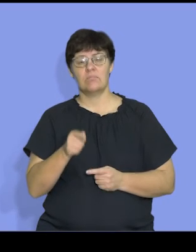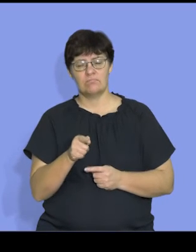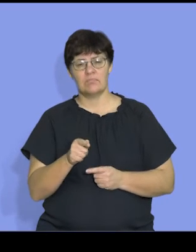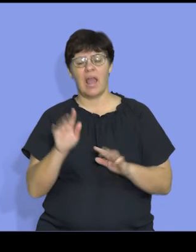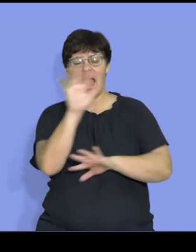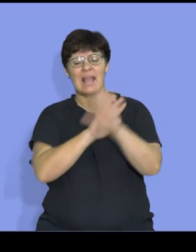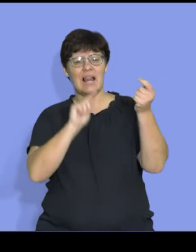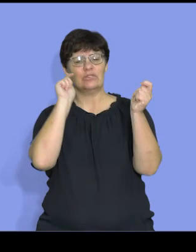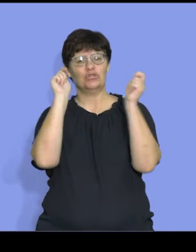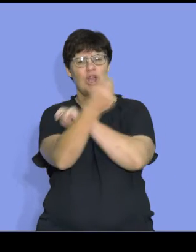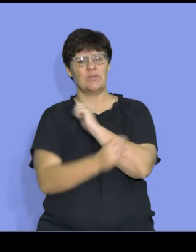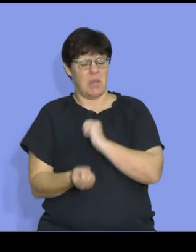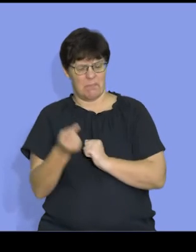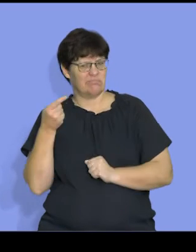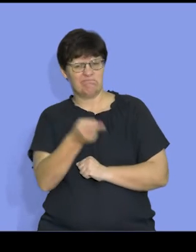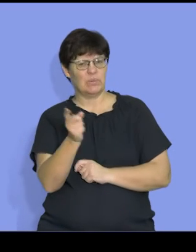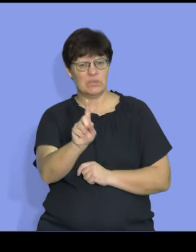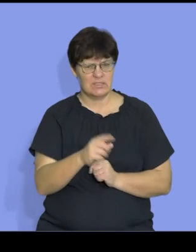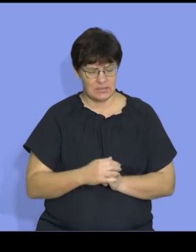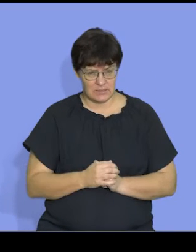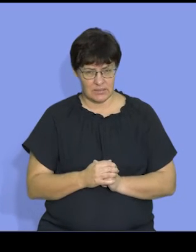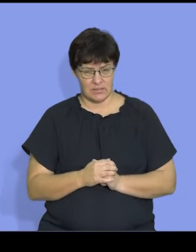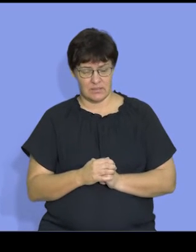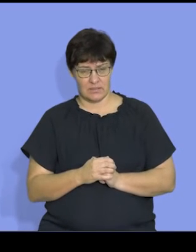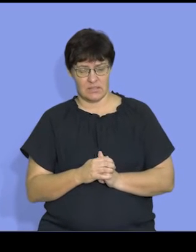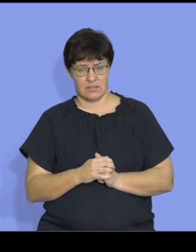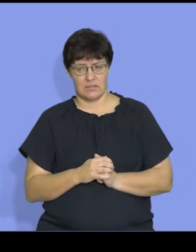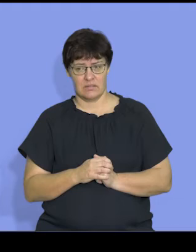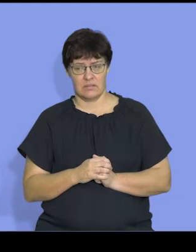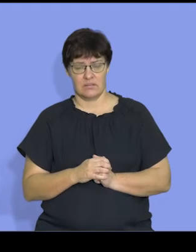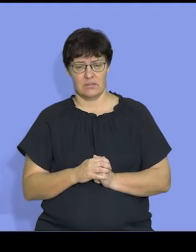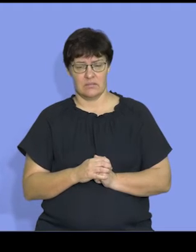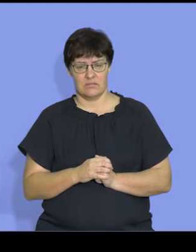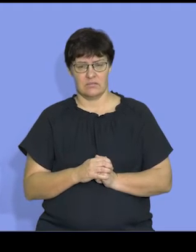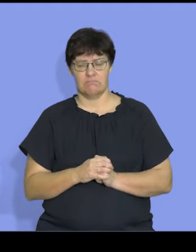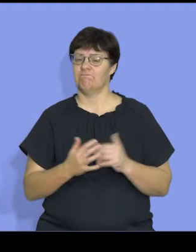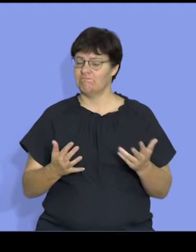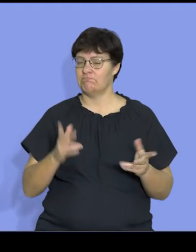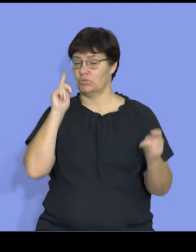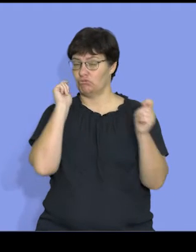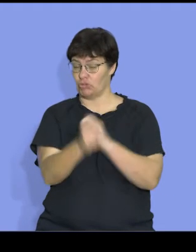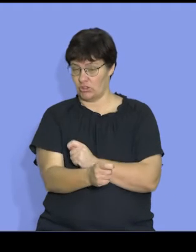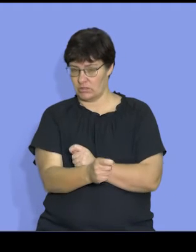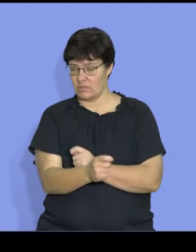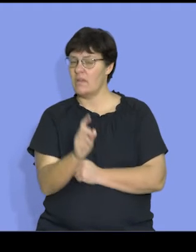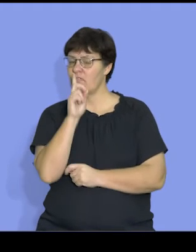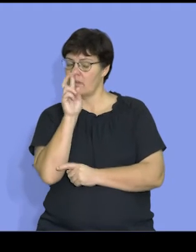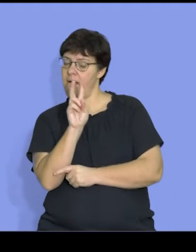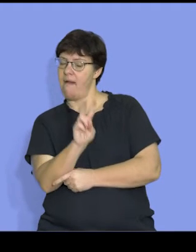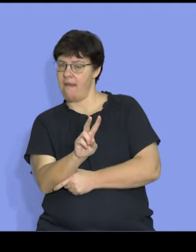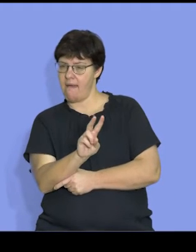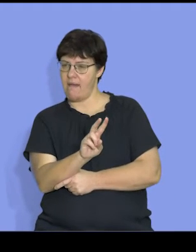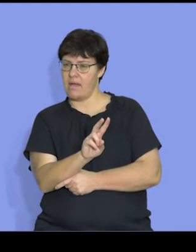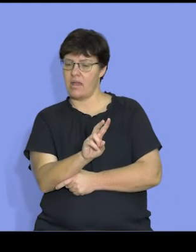change occurs in this reaction, right? Now, if we talk about a change, we must first recognize that the